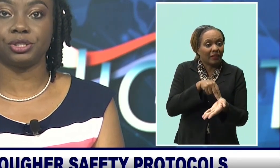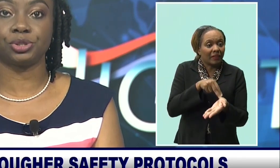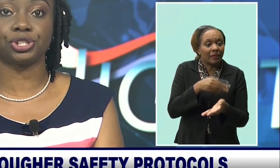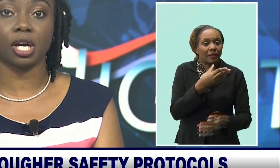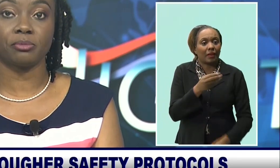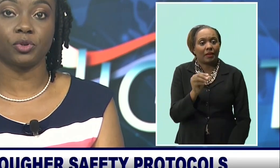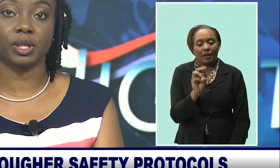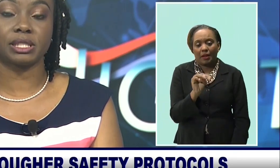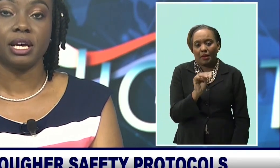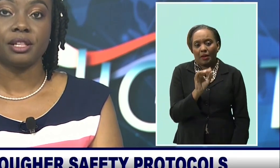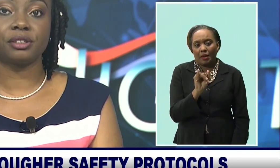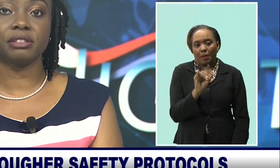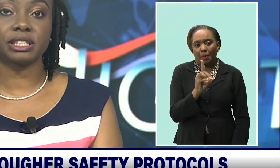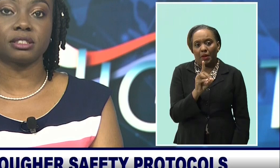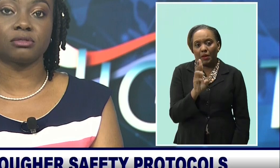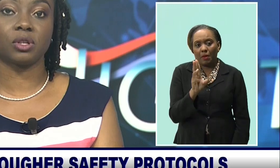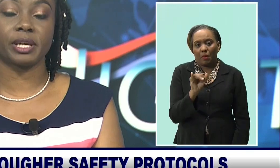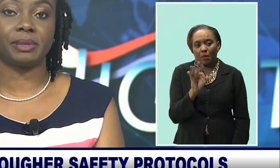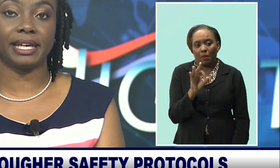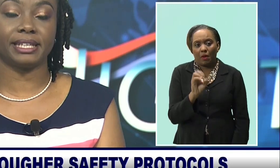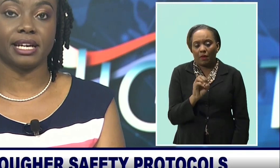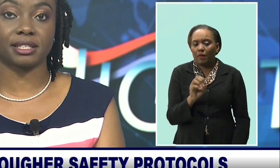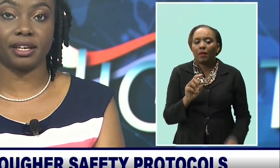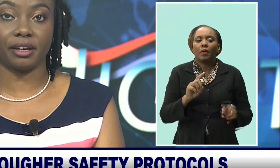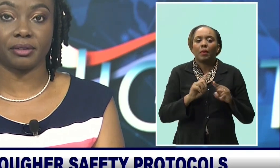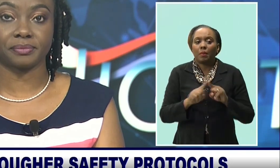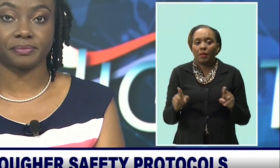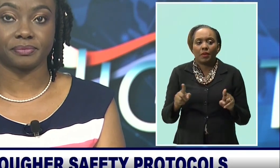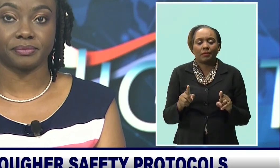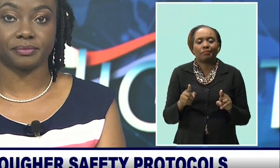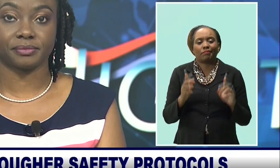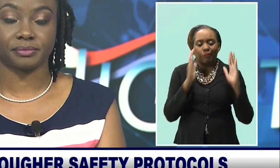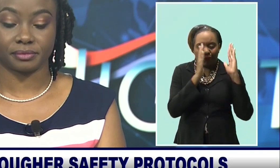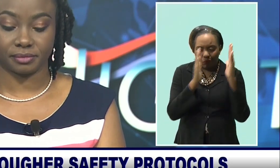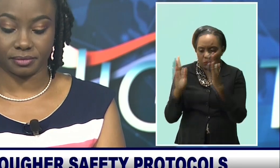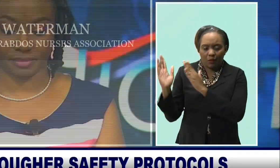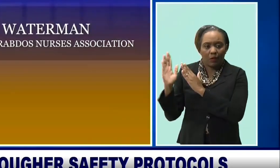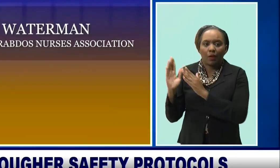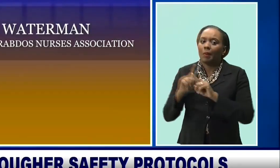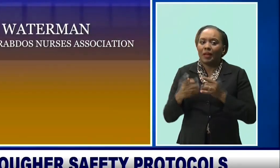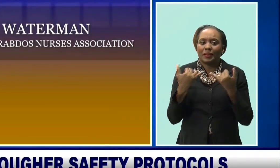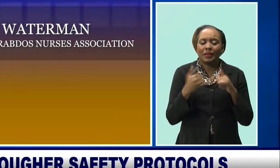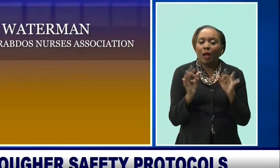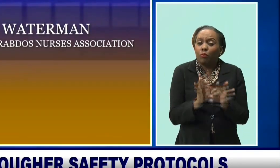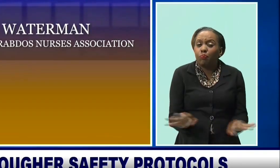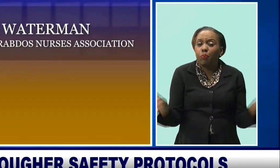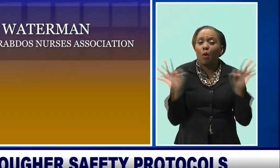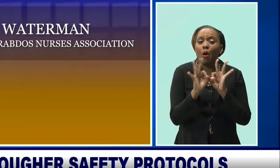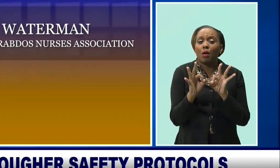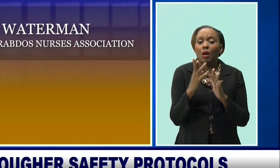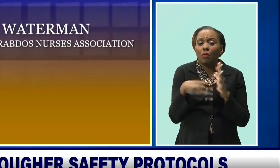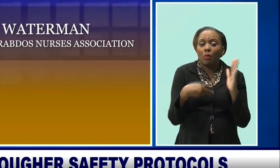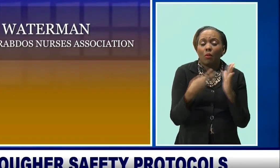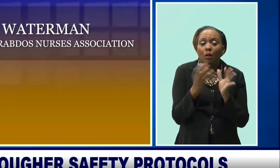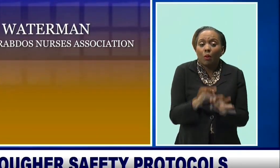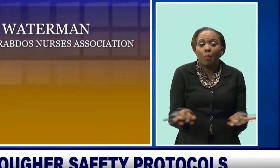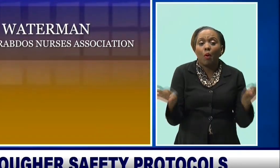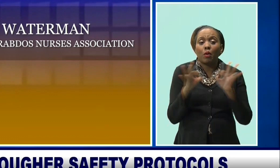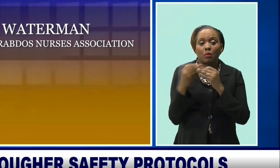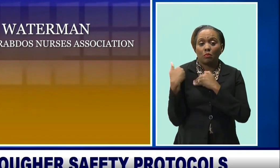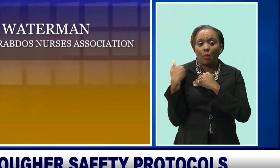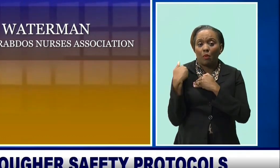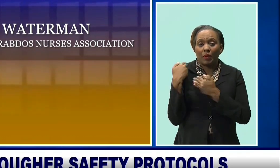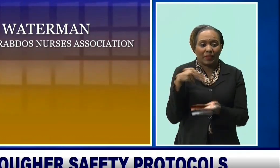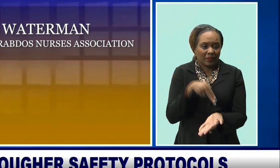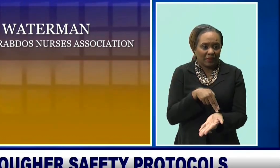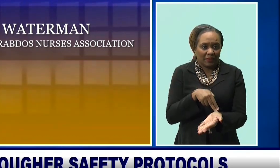brought into sharp focus the critical role they play in healthcare. We welcome, of course, the Cuban nurses who have been recruited to assist